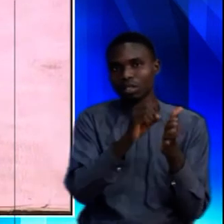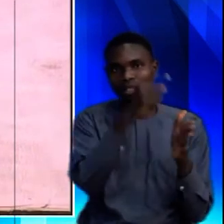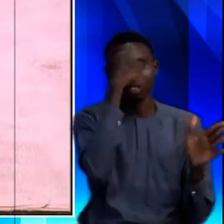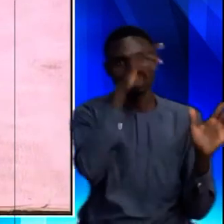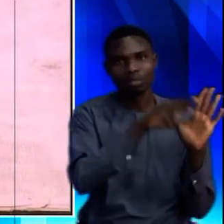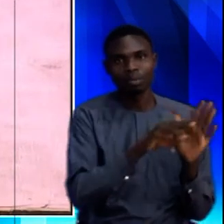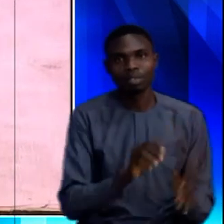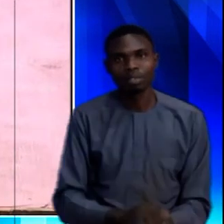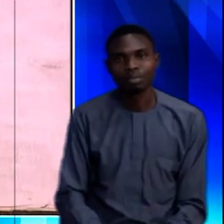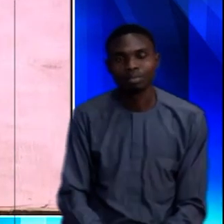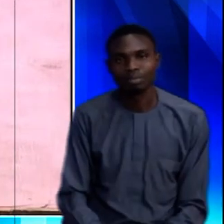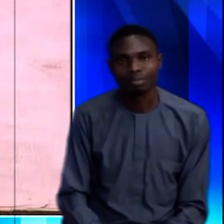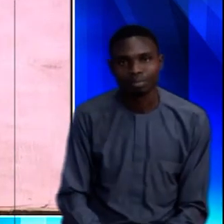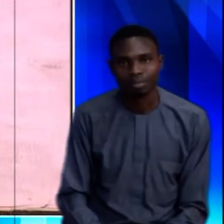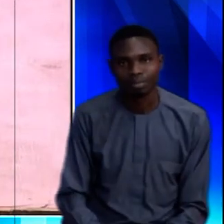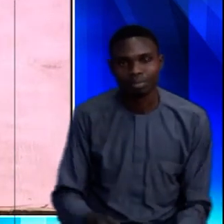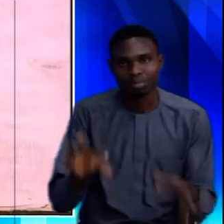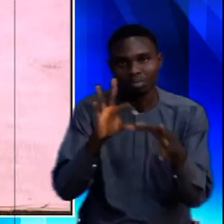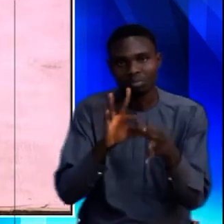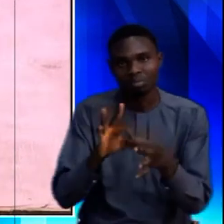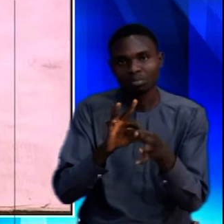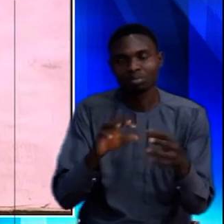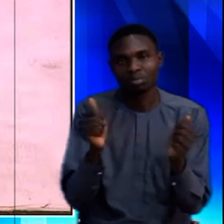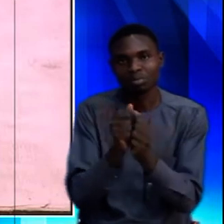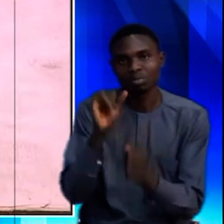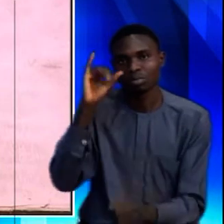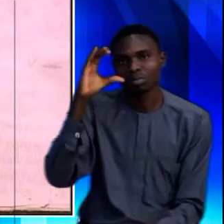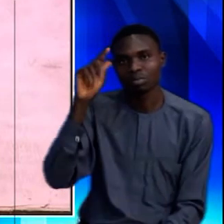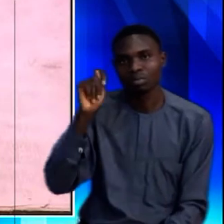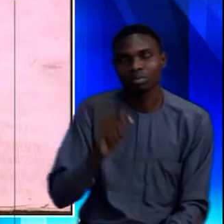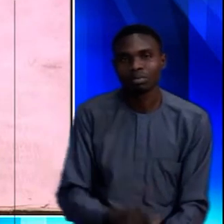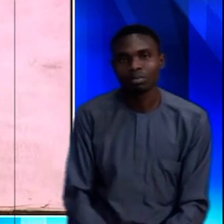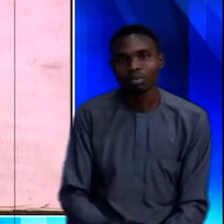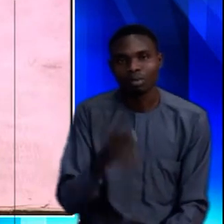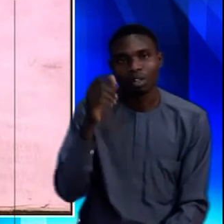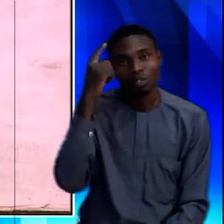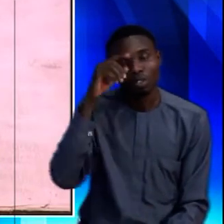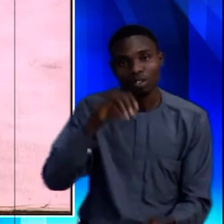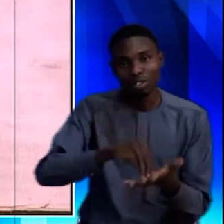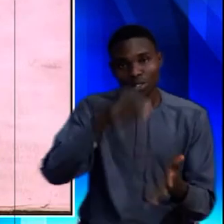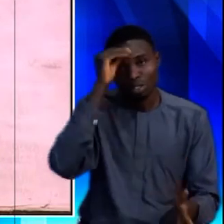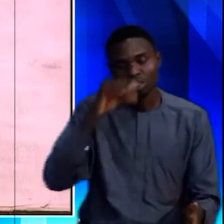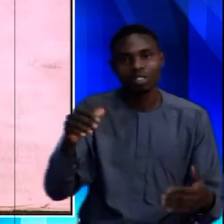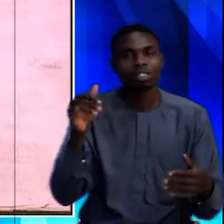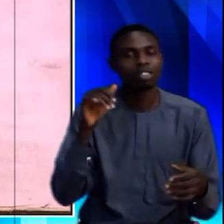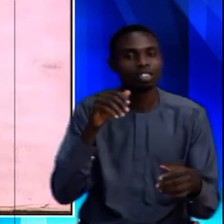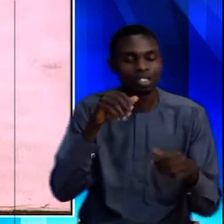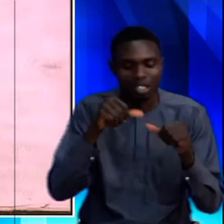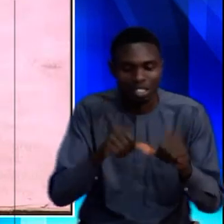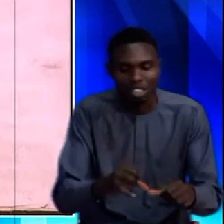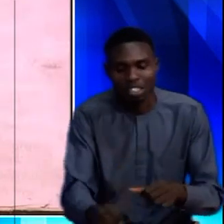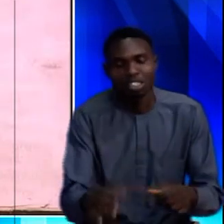Education in collaboration with Ministry for ICT for students stays at home due to the